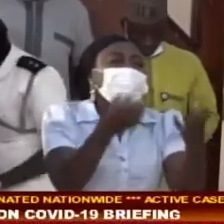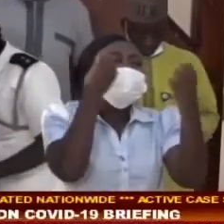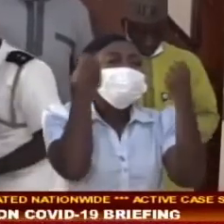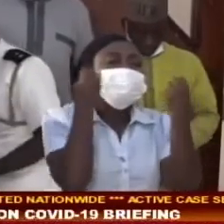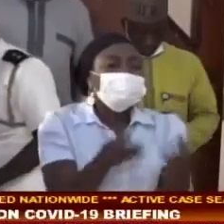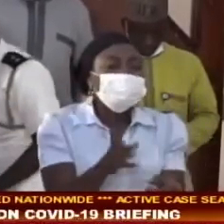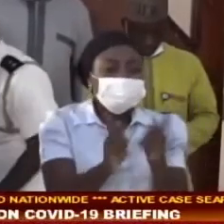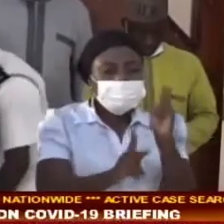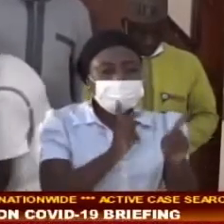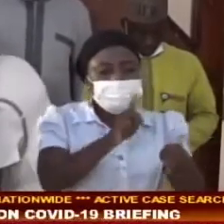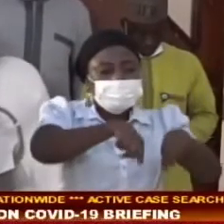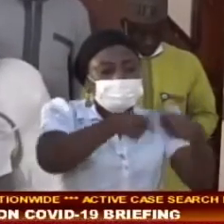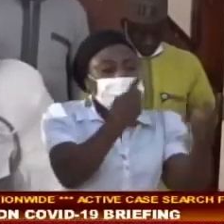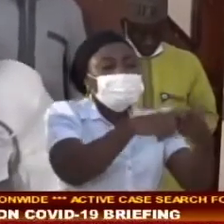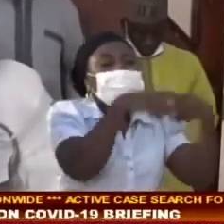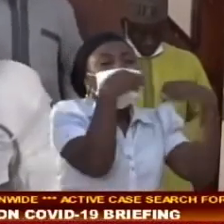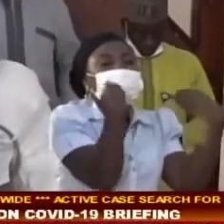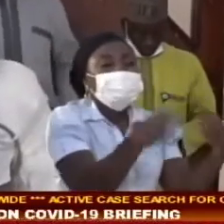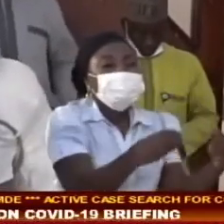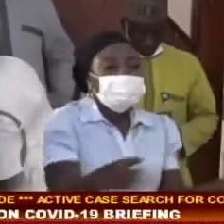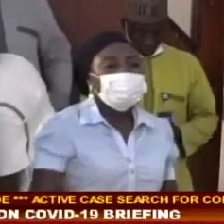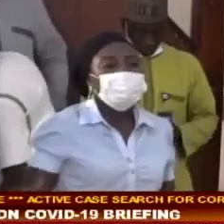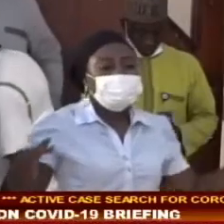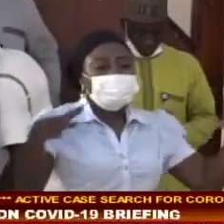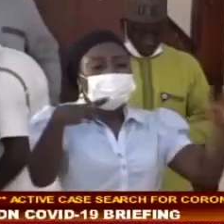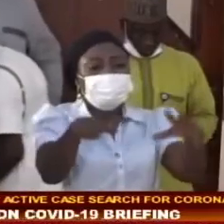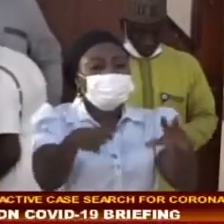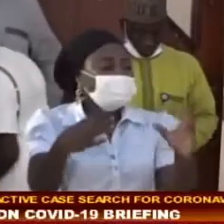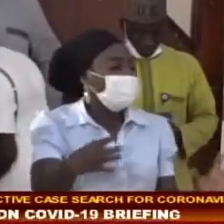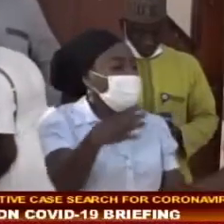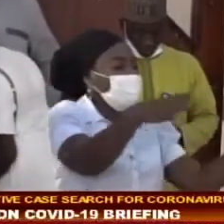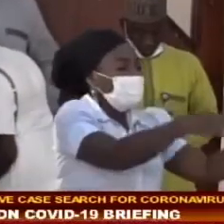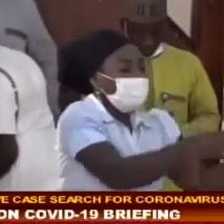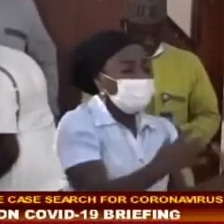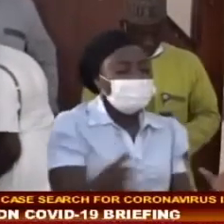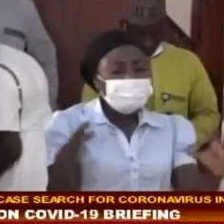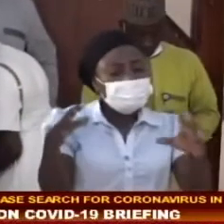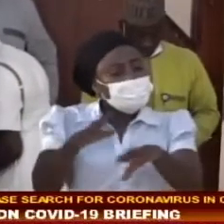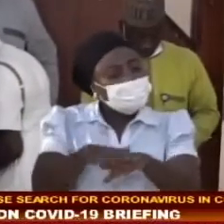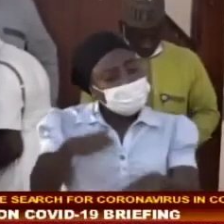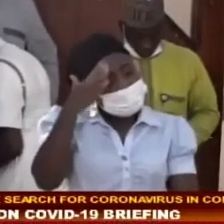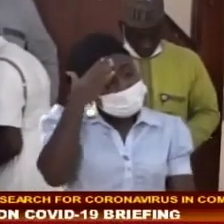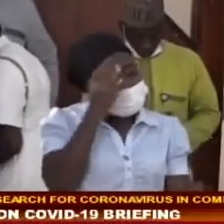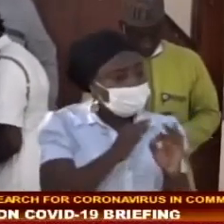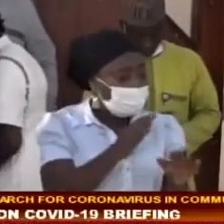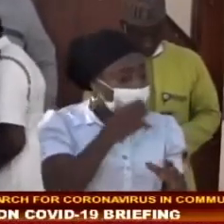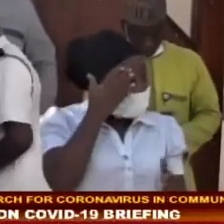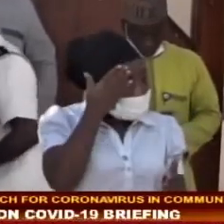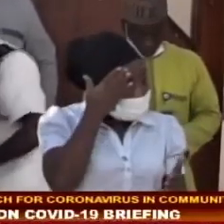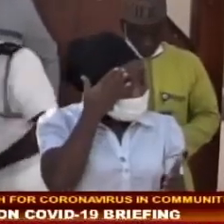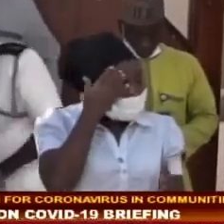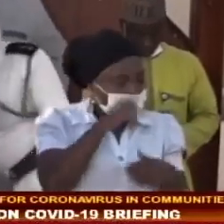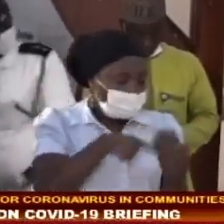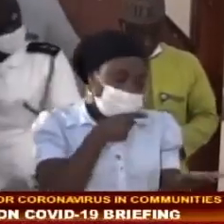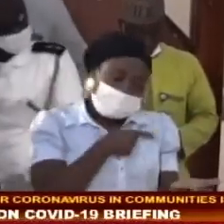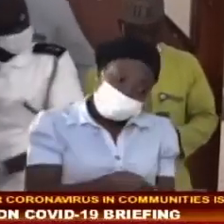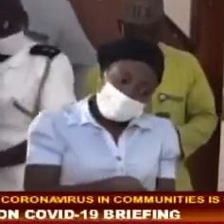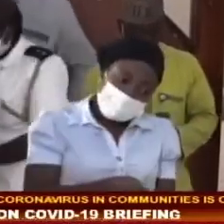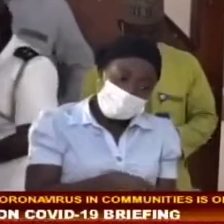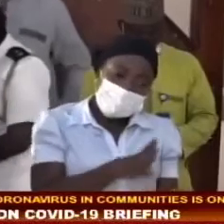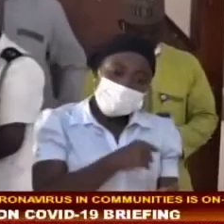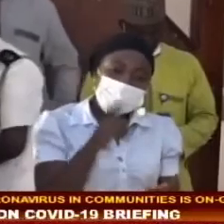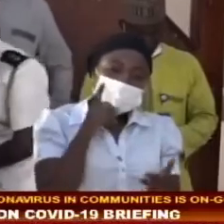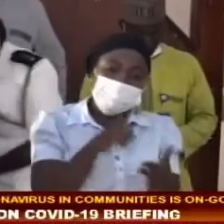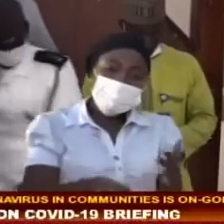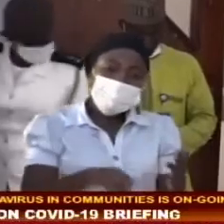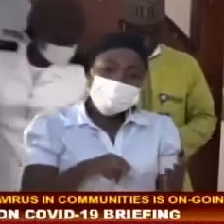markets, crowded areas. Don't know if the Presidential Task Force has observed this and if